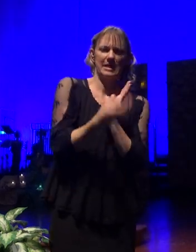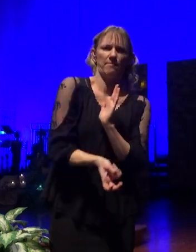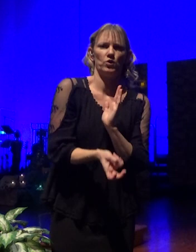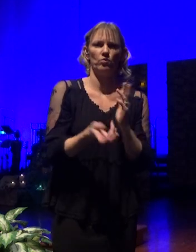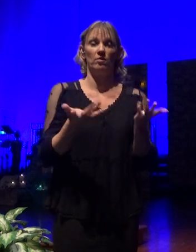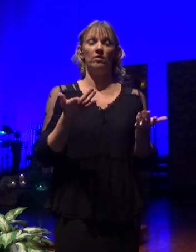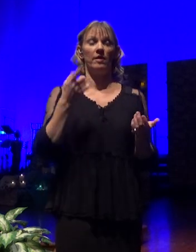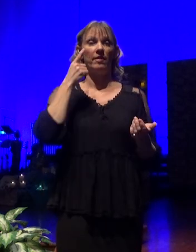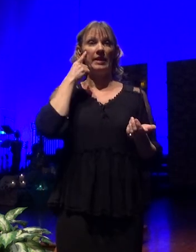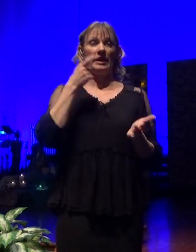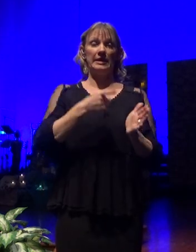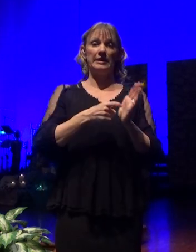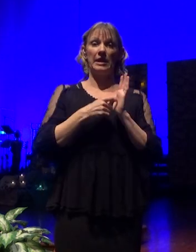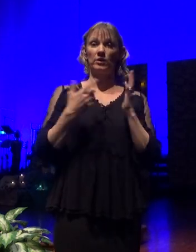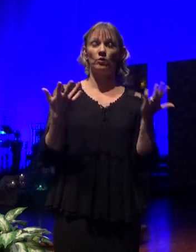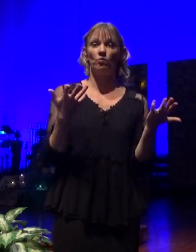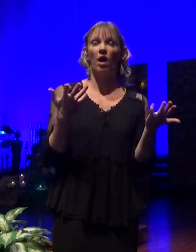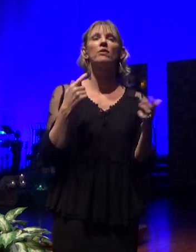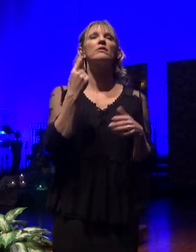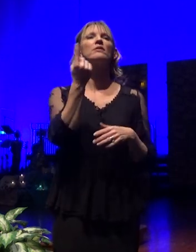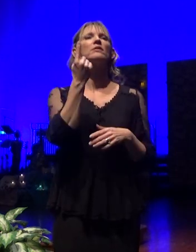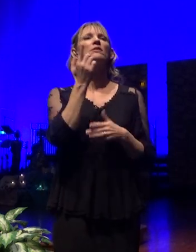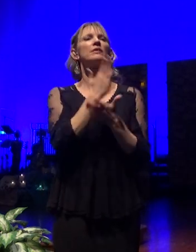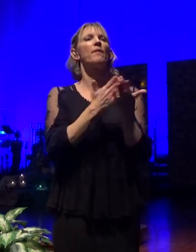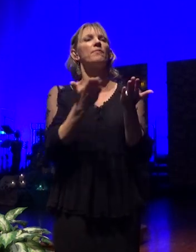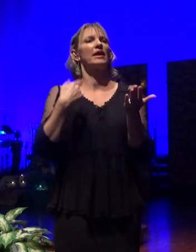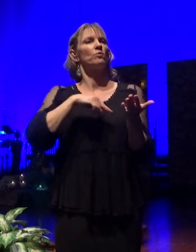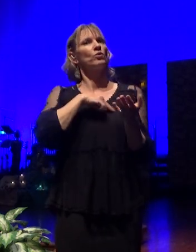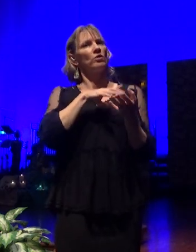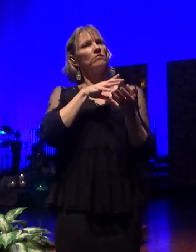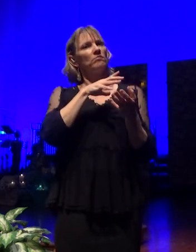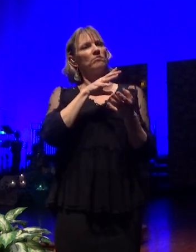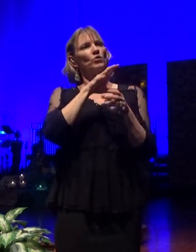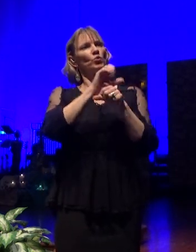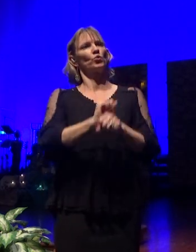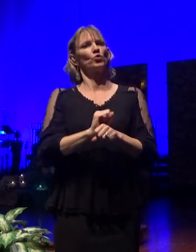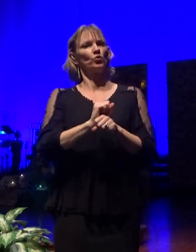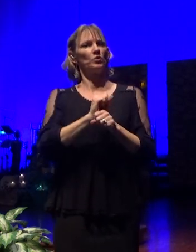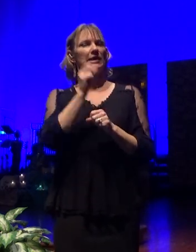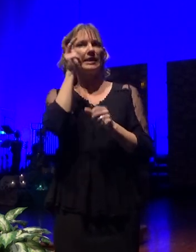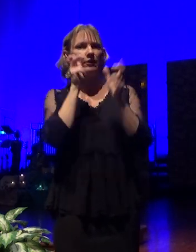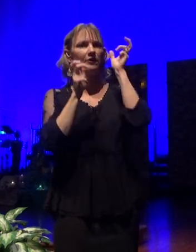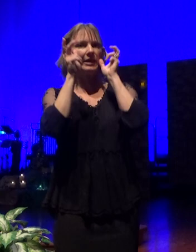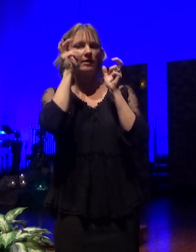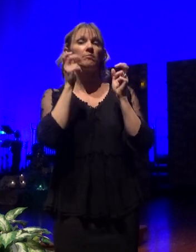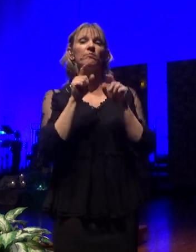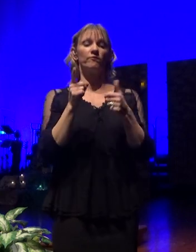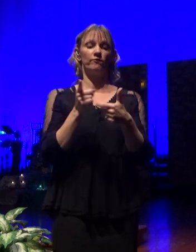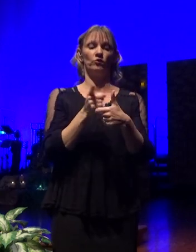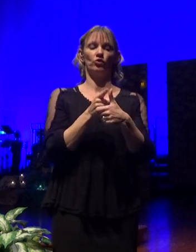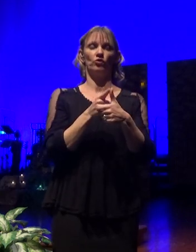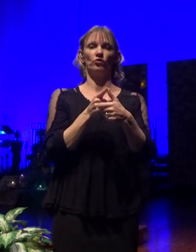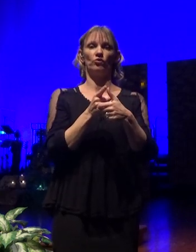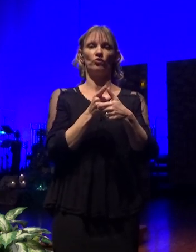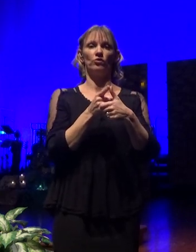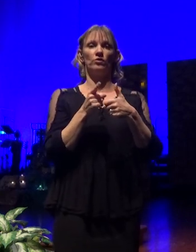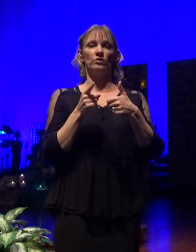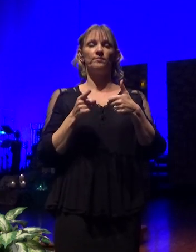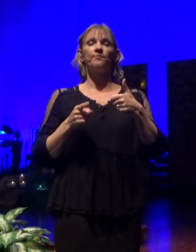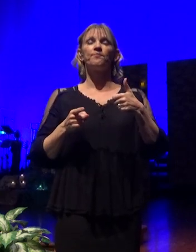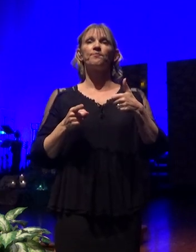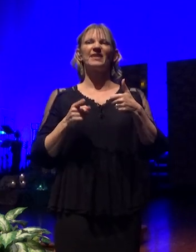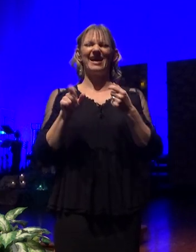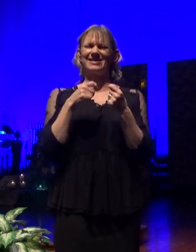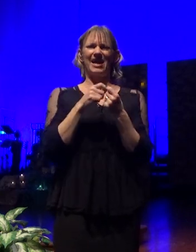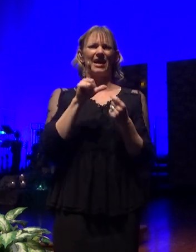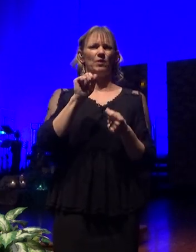takes some things that we're used to hearing about around here. But the first thing it takes is exactly what Laura just